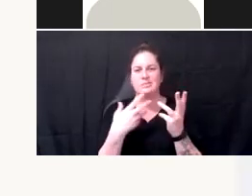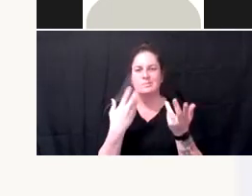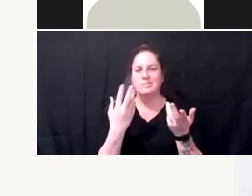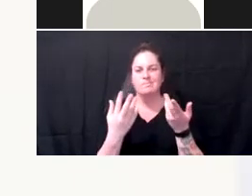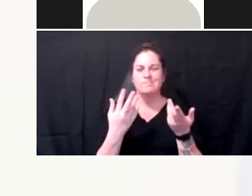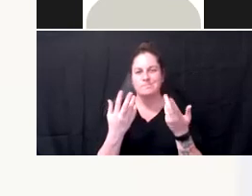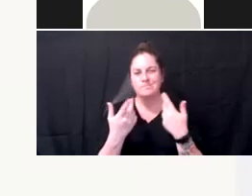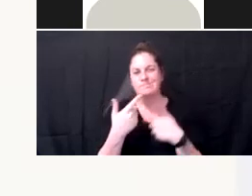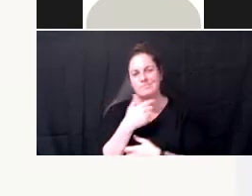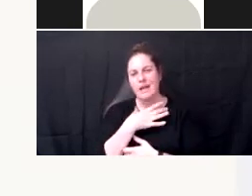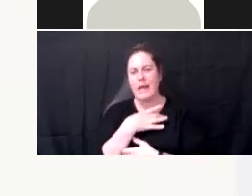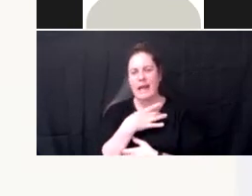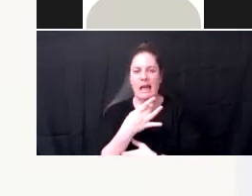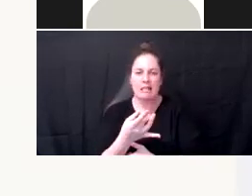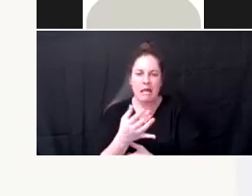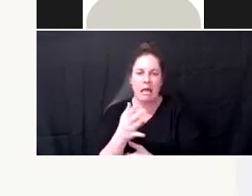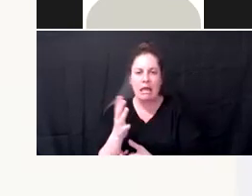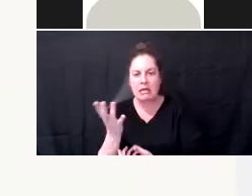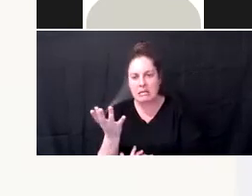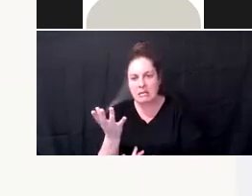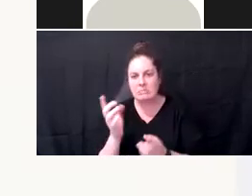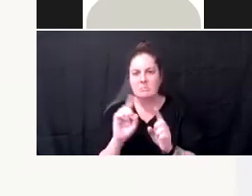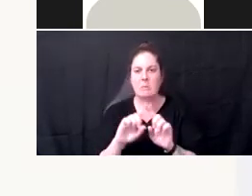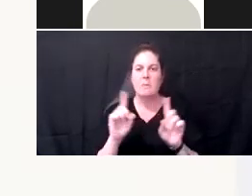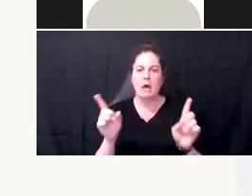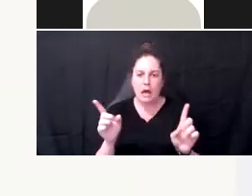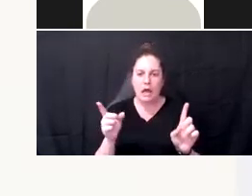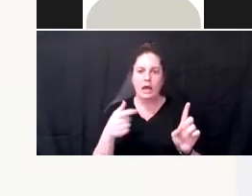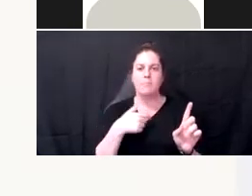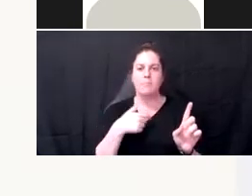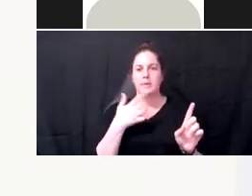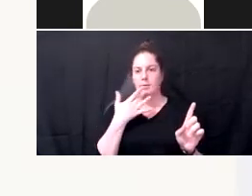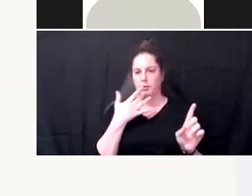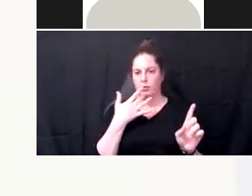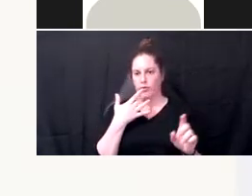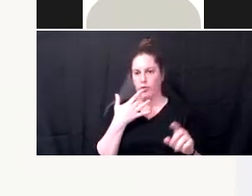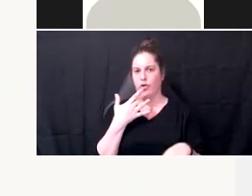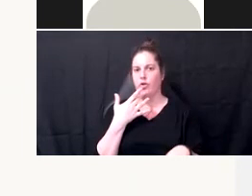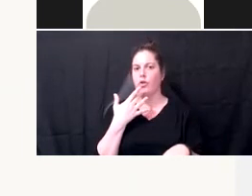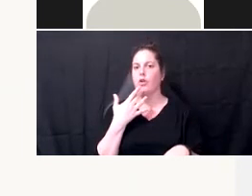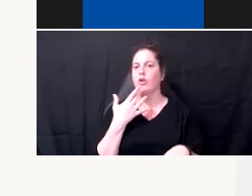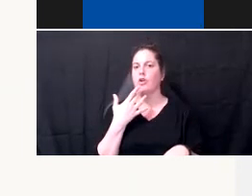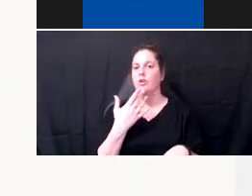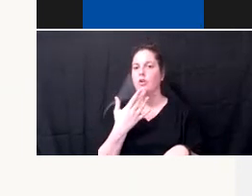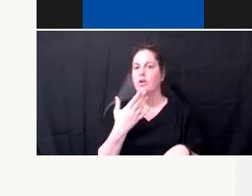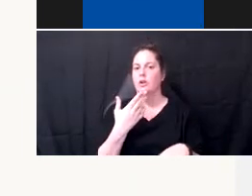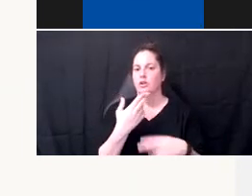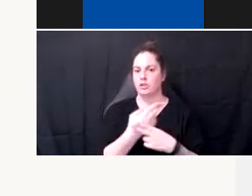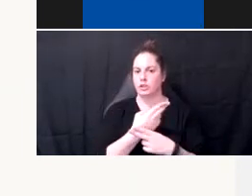here from the textbook, uh, I like to do ones where we actually go from